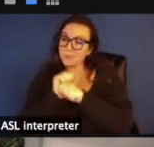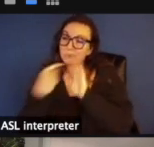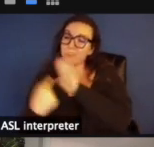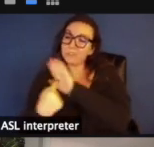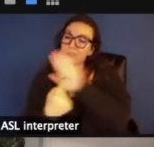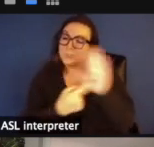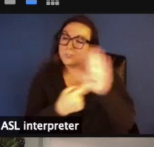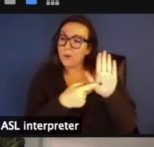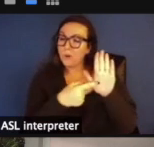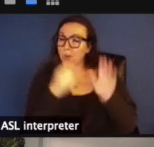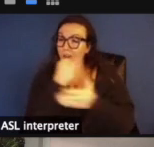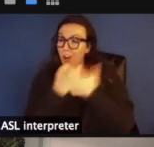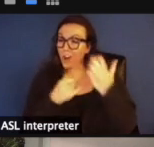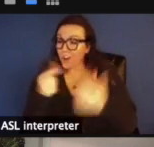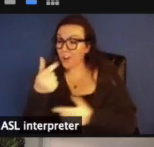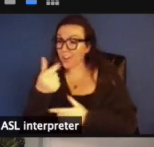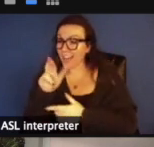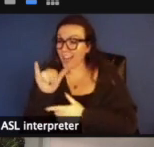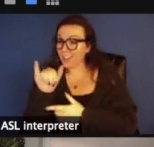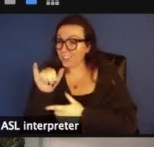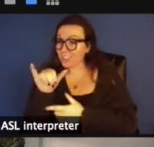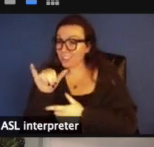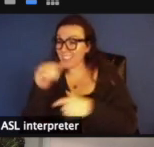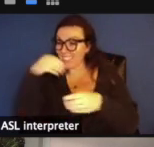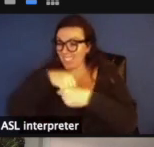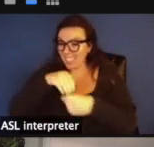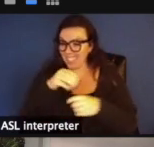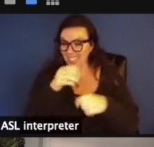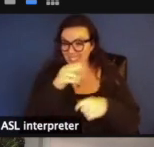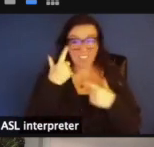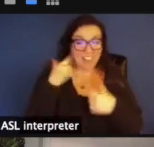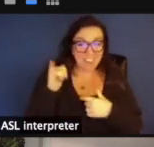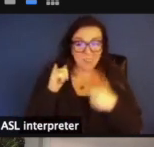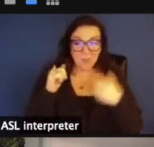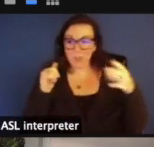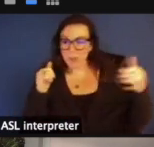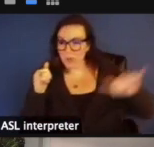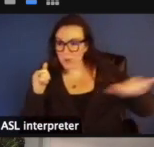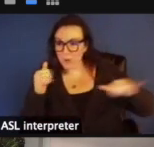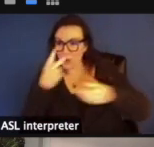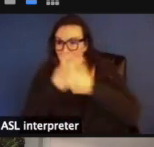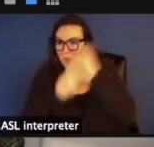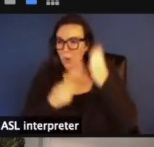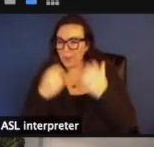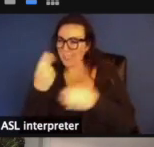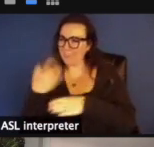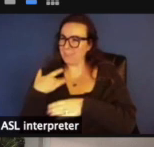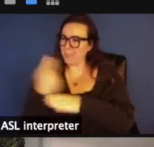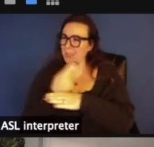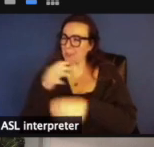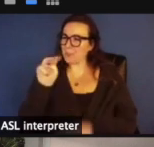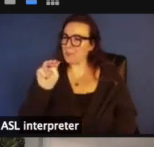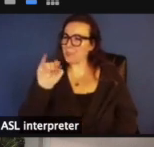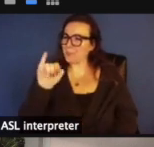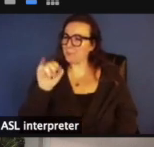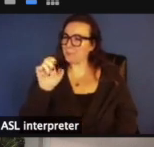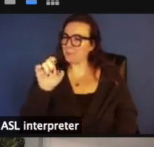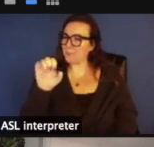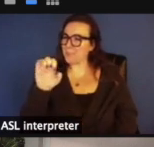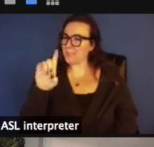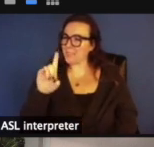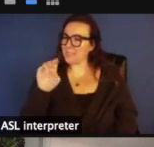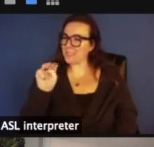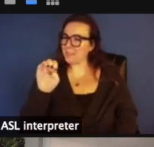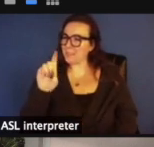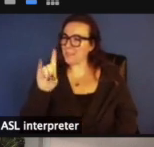in California and in New York, and he likes to use mixed media. Does anyone know what that means? So that means